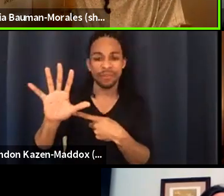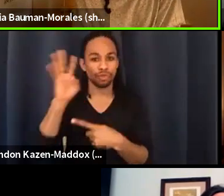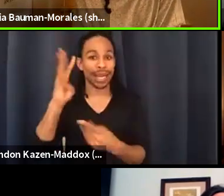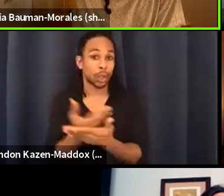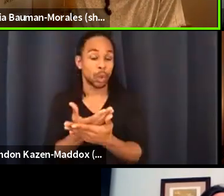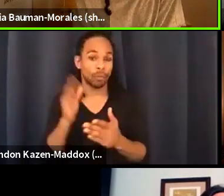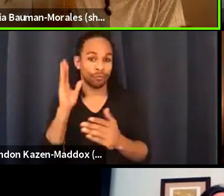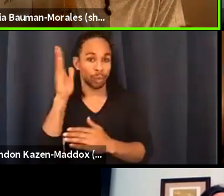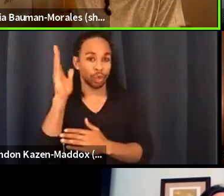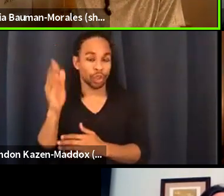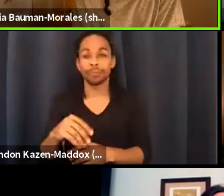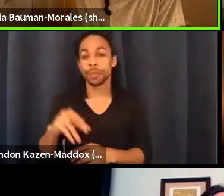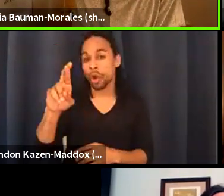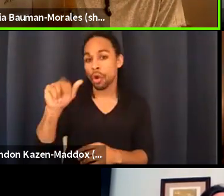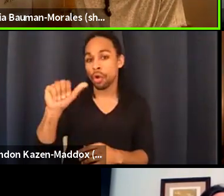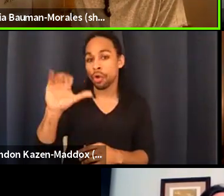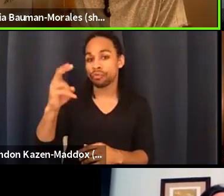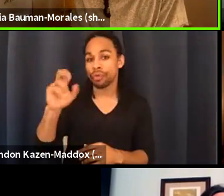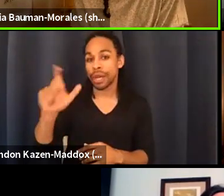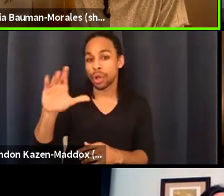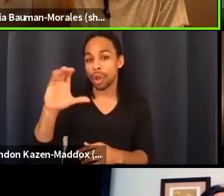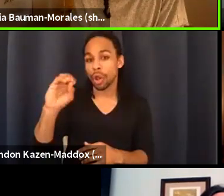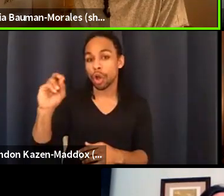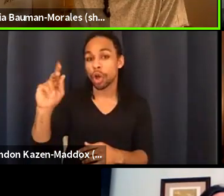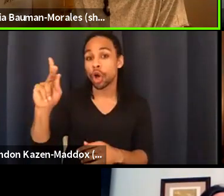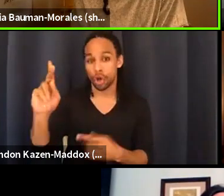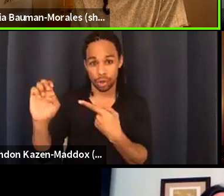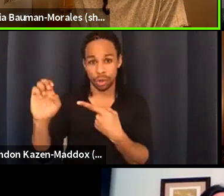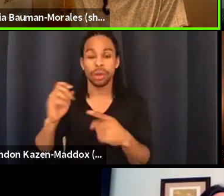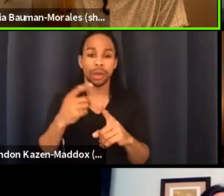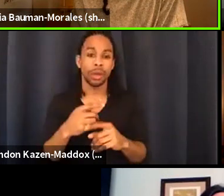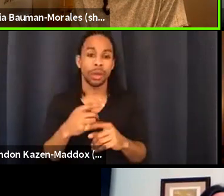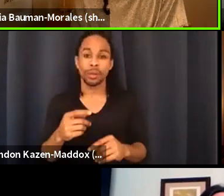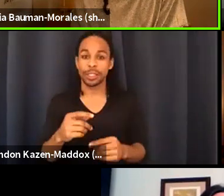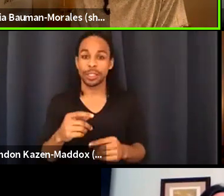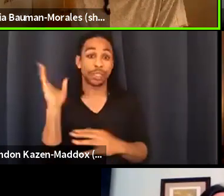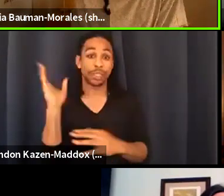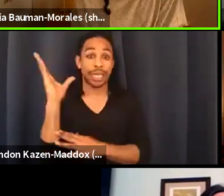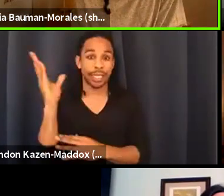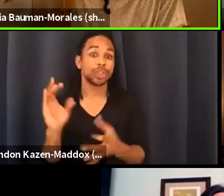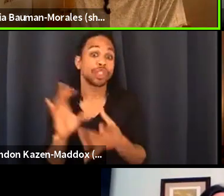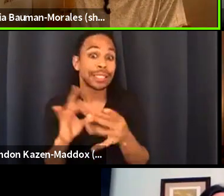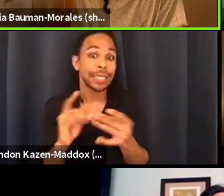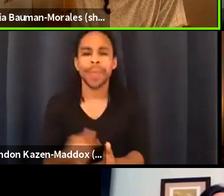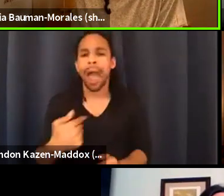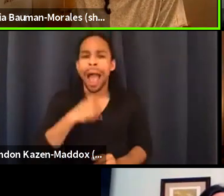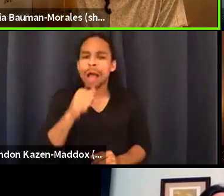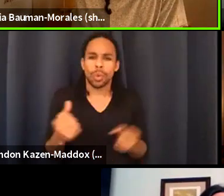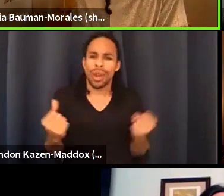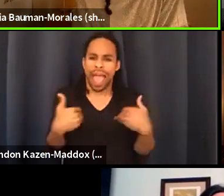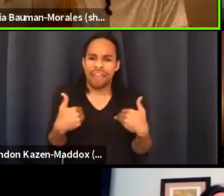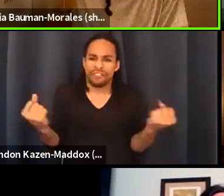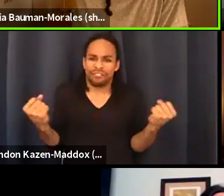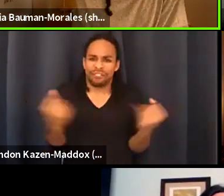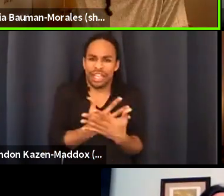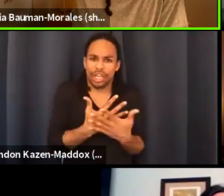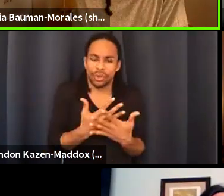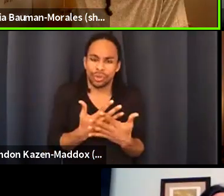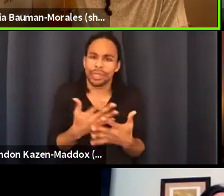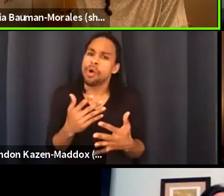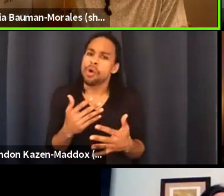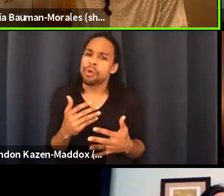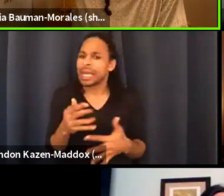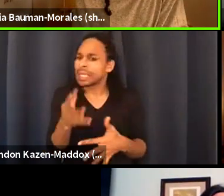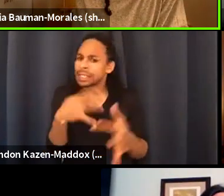from On the Boards, who's being quoted here. I don't have fears as much as I have stages of grief that I feel like I'm moving through